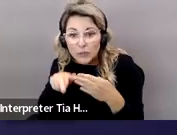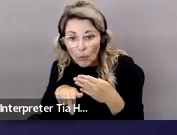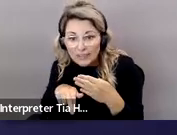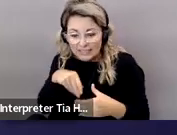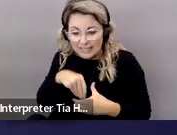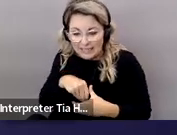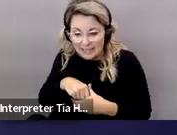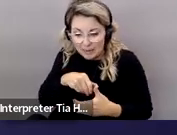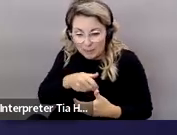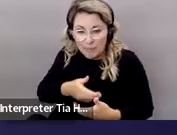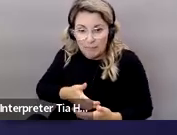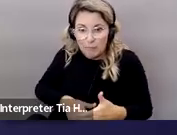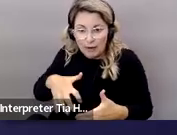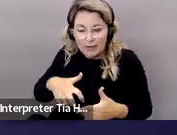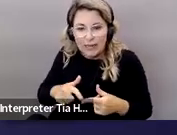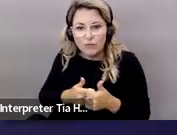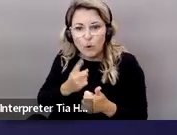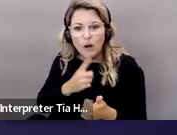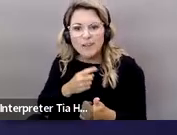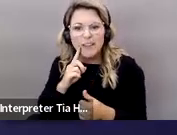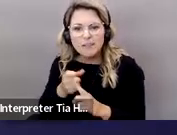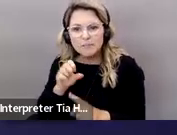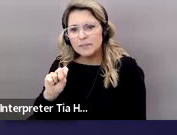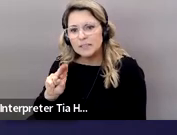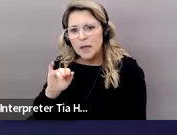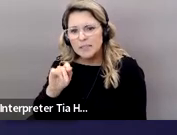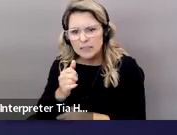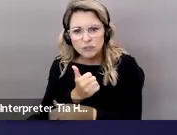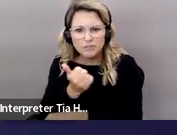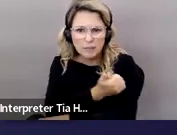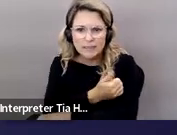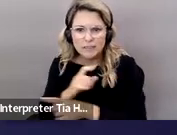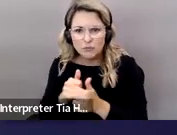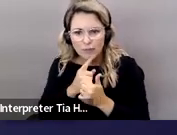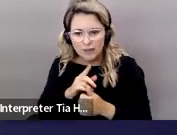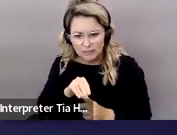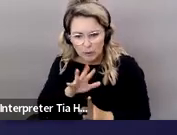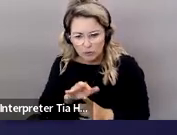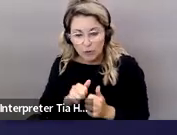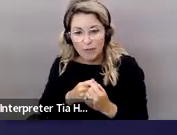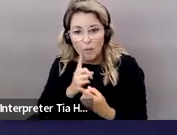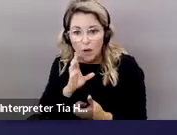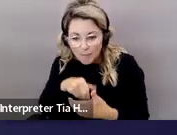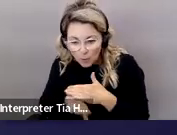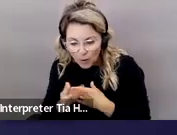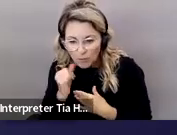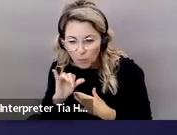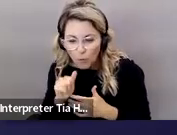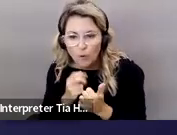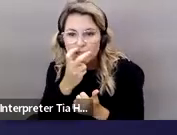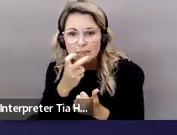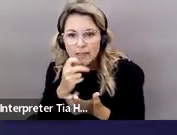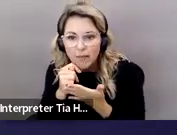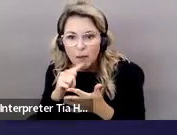and their families. So that's a large Department of Ed, 5-year grant. And then with Dr. Wormrill,